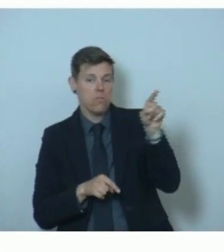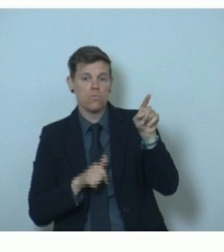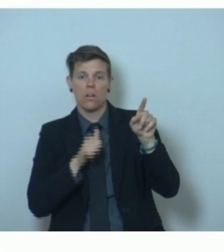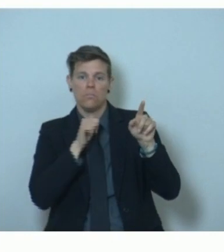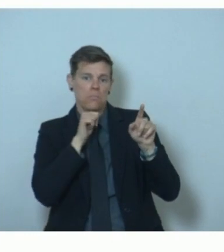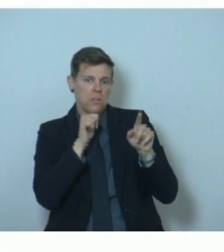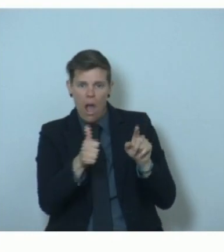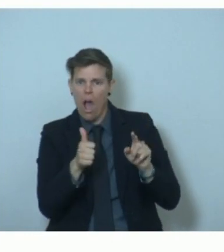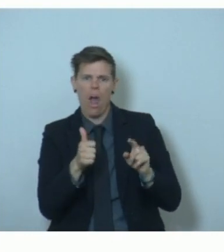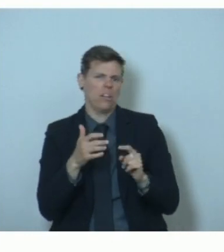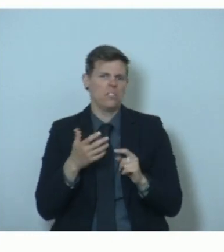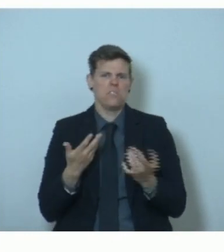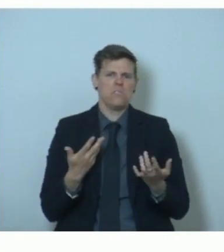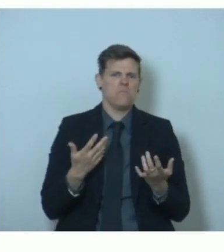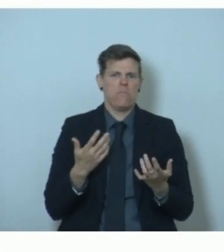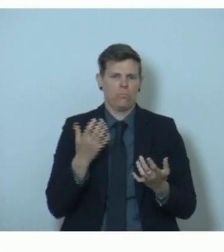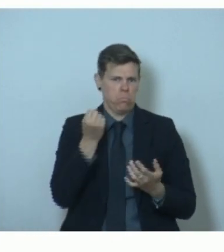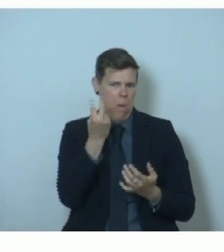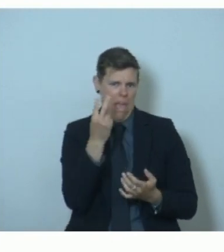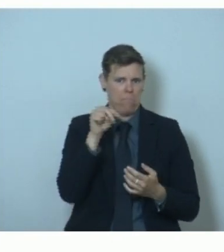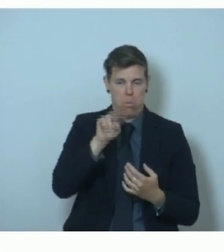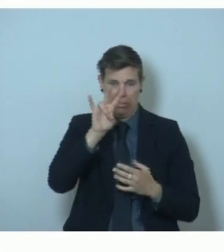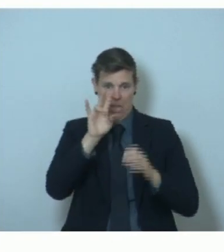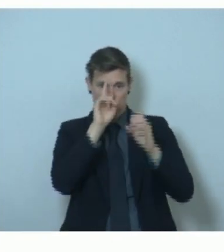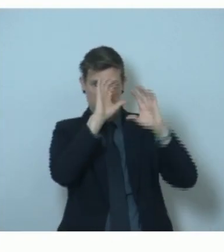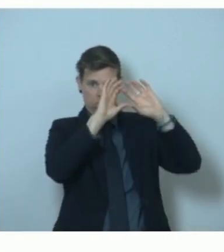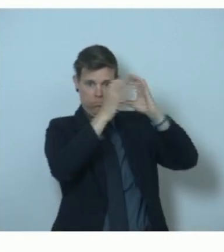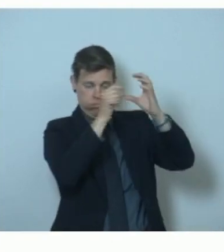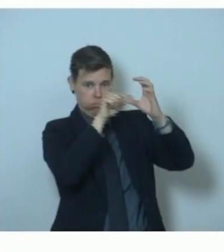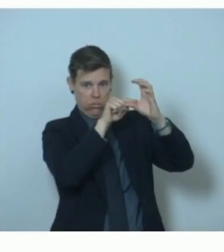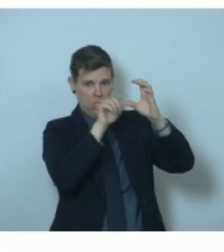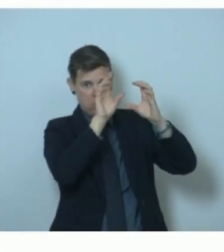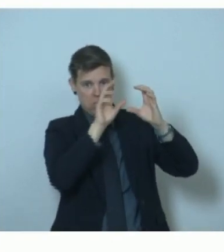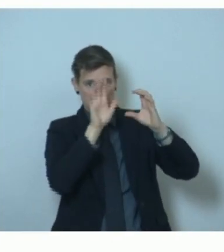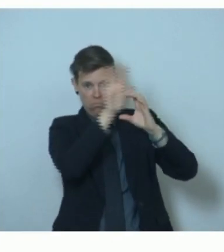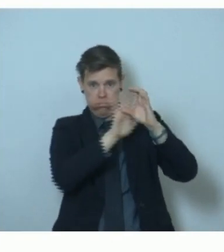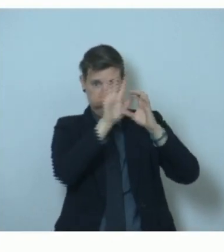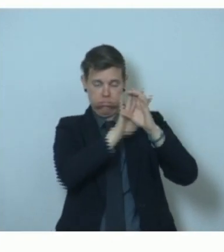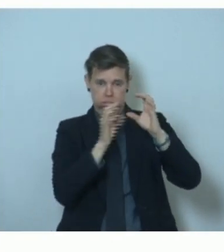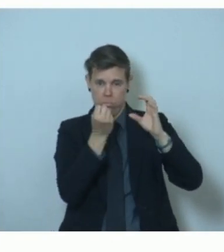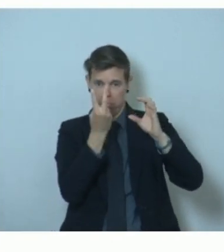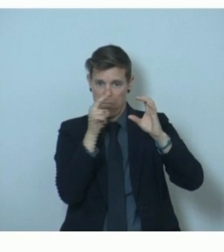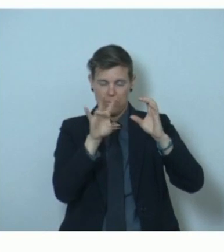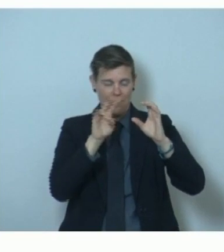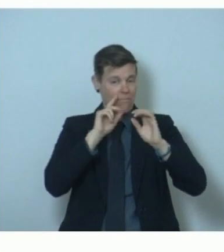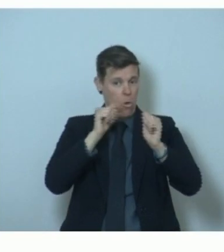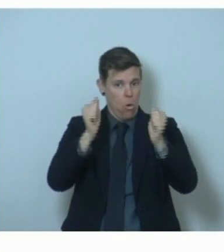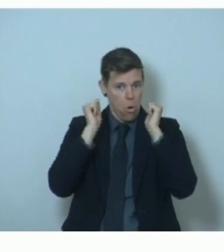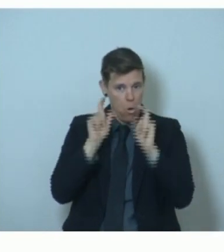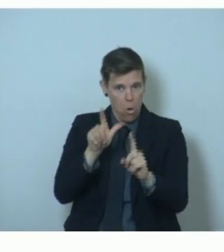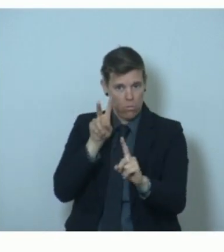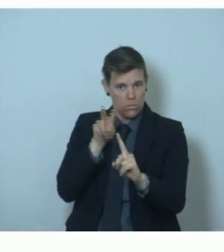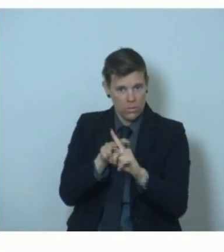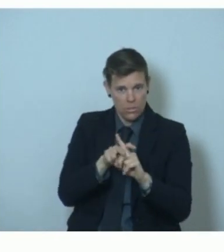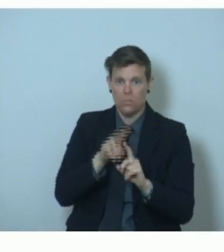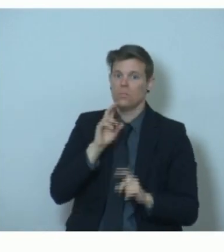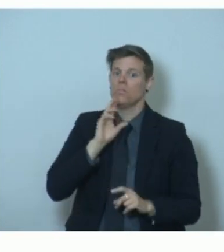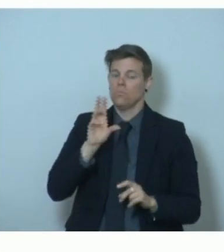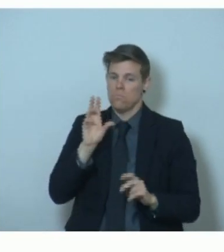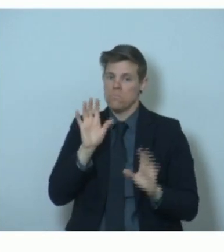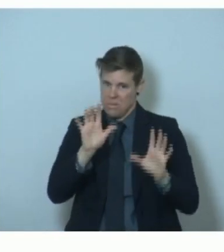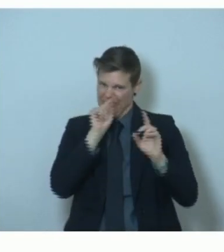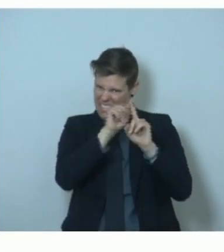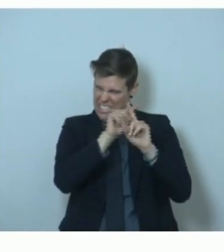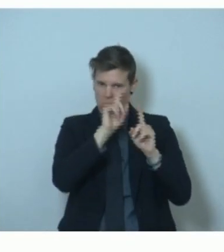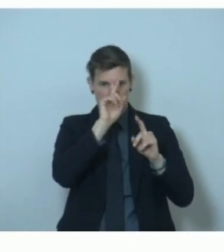12.7% are kids under 20, and that is the second highest in the state. You can also see the graph that I've shown you before